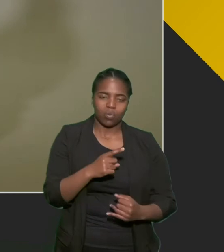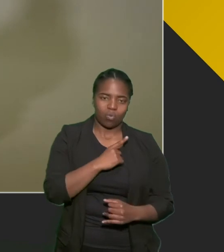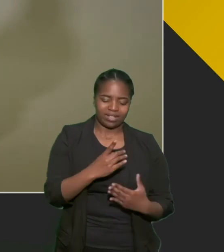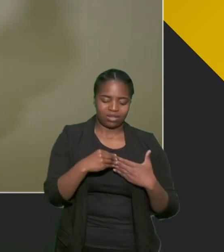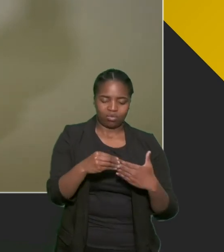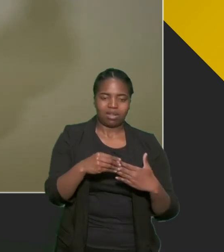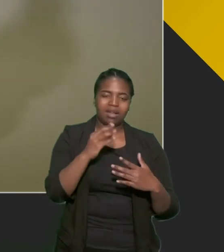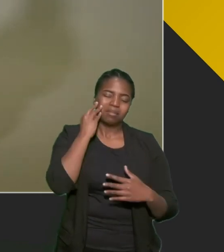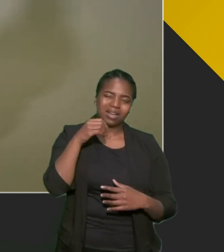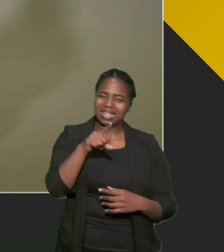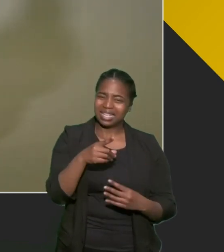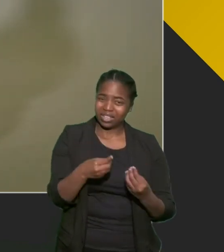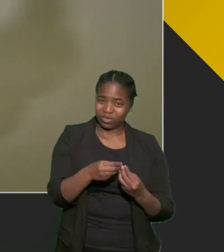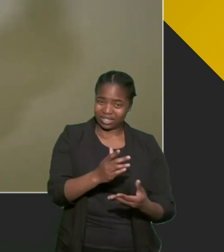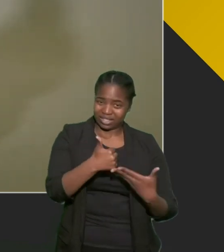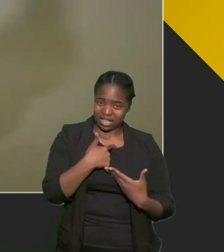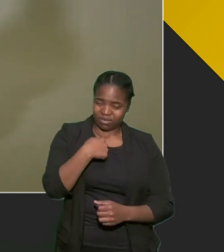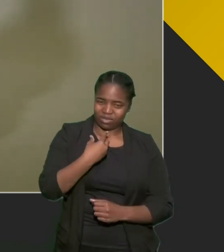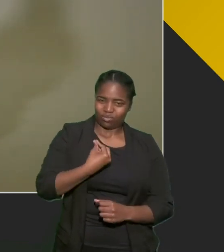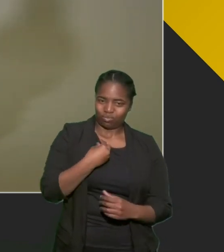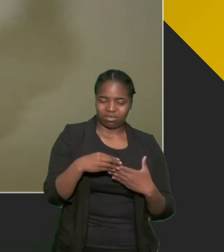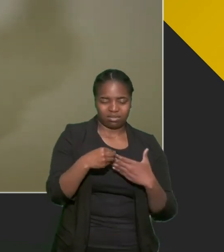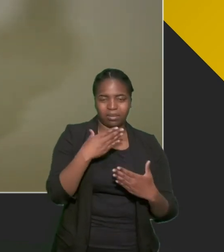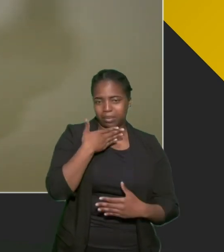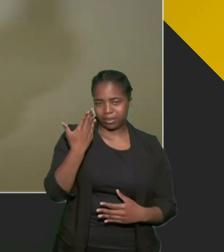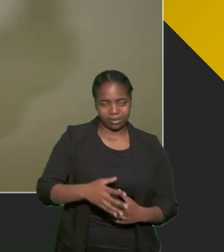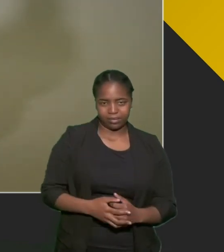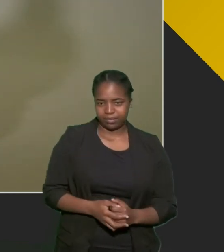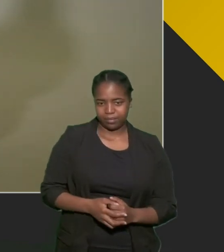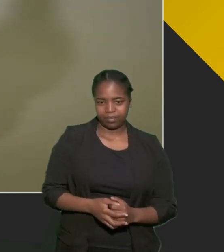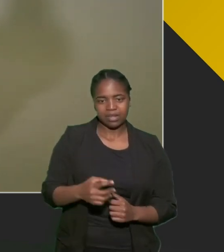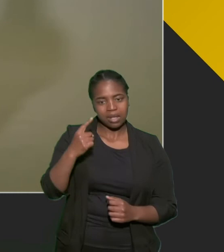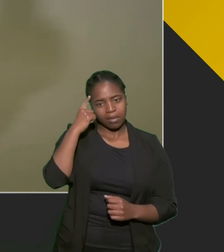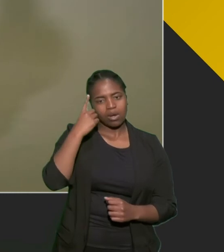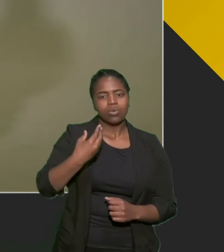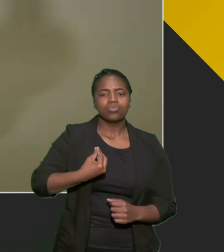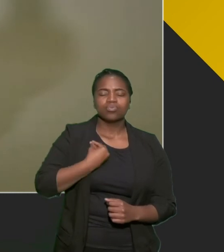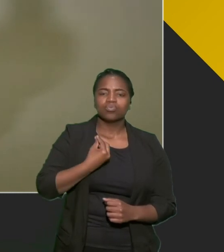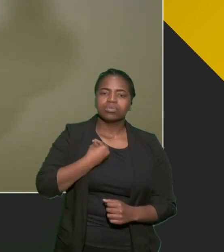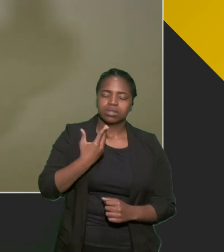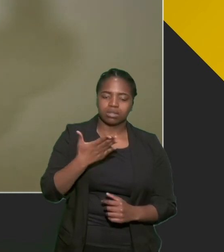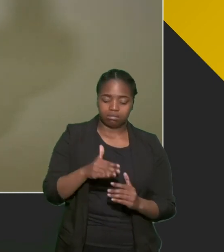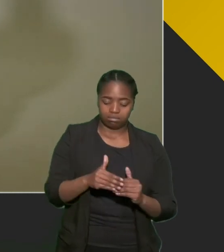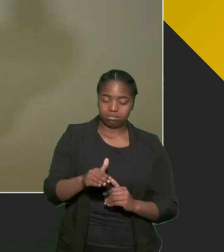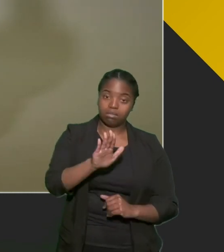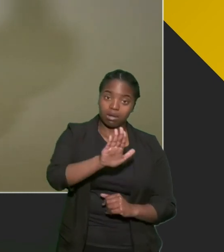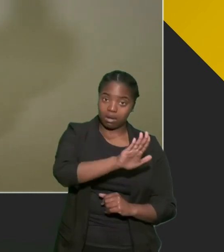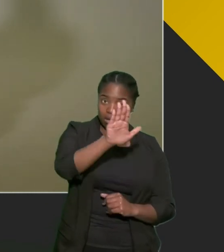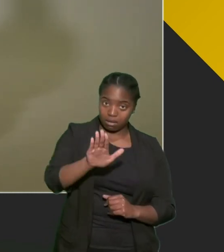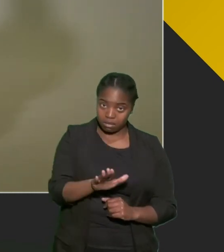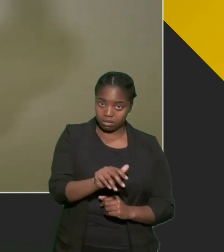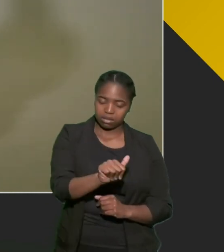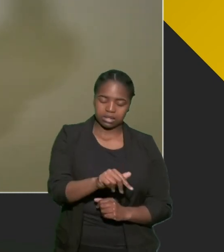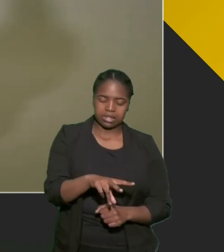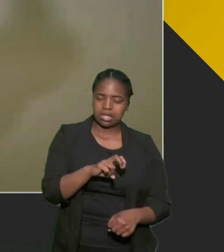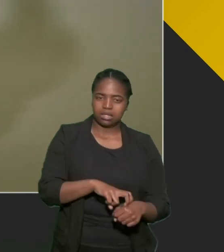Kodwa angiboni kuyinto engasisiza leyo ukuthi siye phambili. Ngicabanga ukuthi intsha nje throughout the continent they have